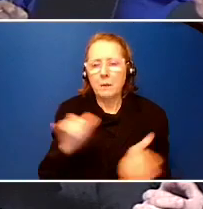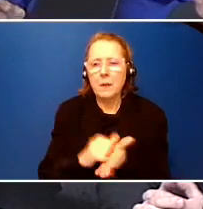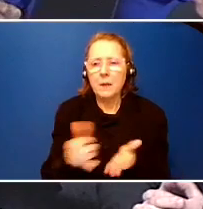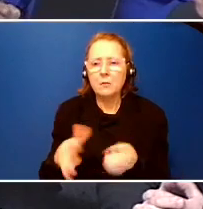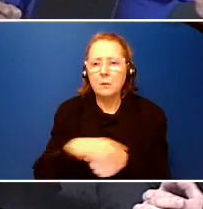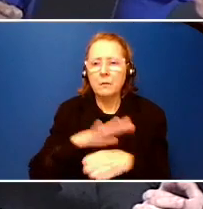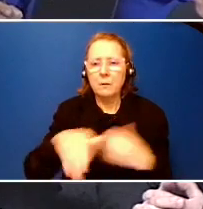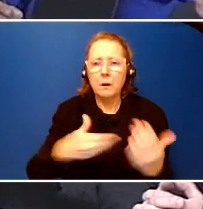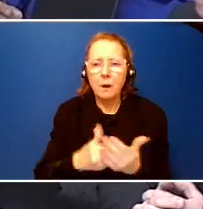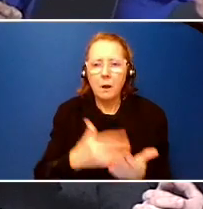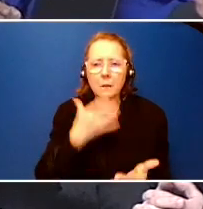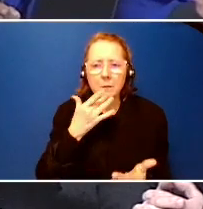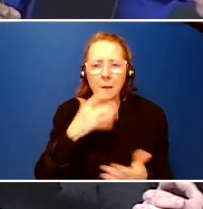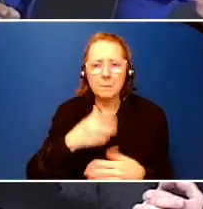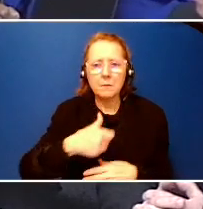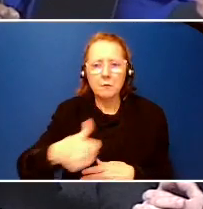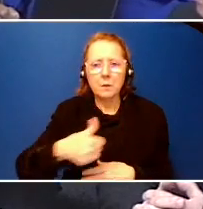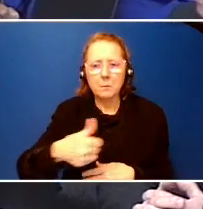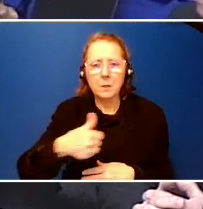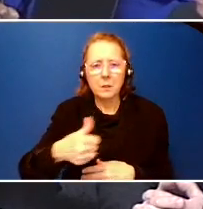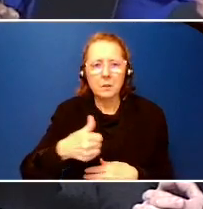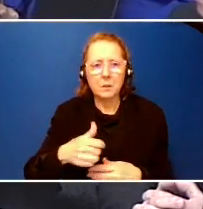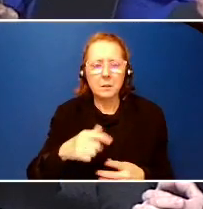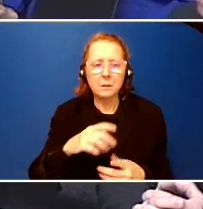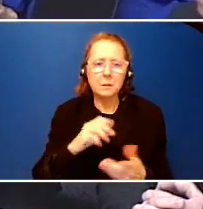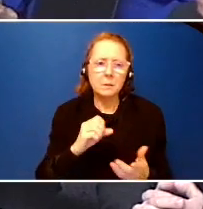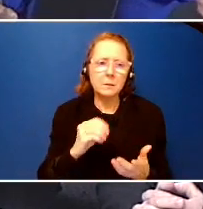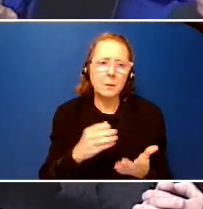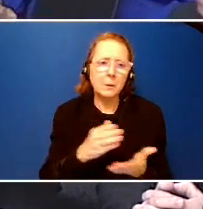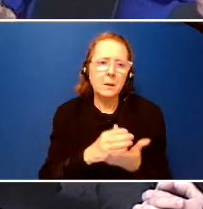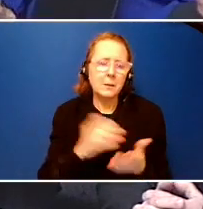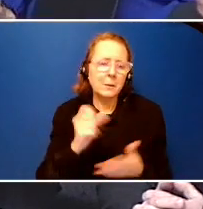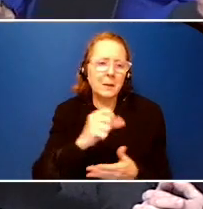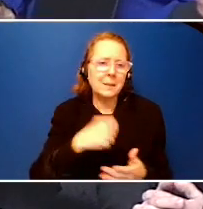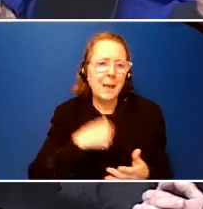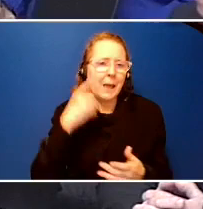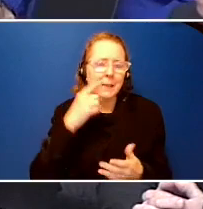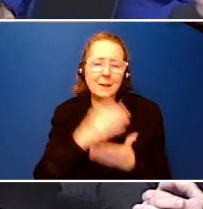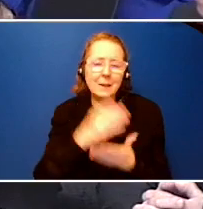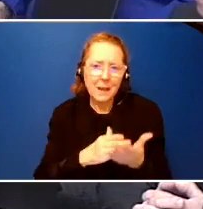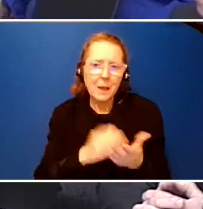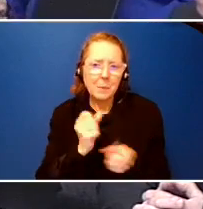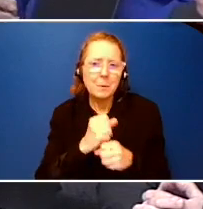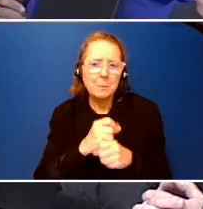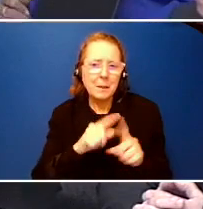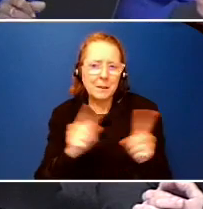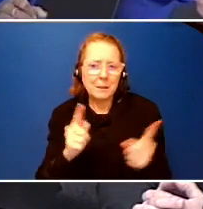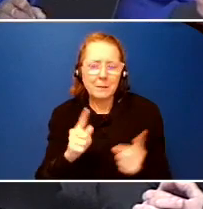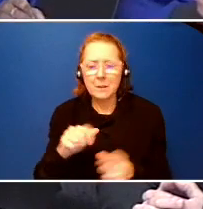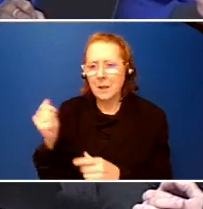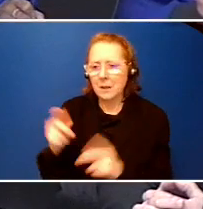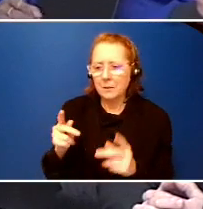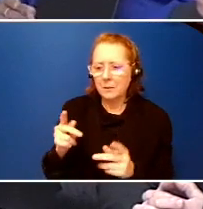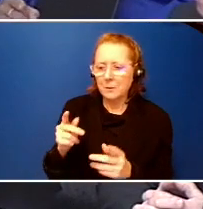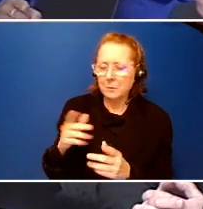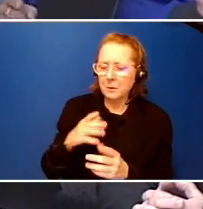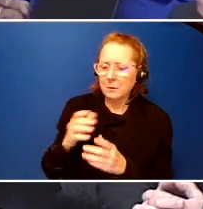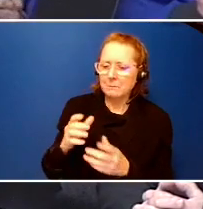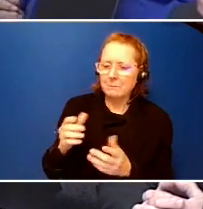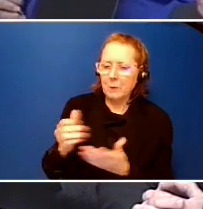modes of transportation. And so yes, I think some it would make a difference. Others, maybe we'd get some points. I'm not